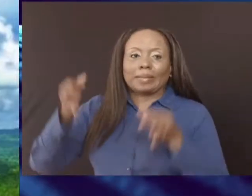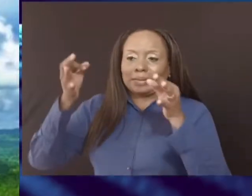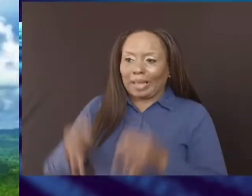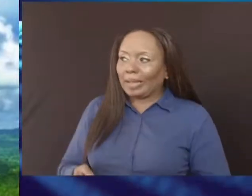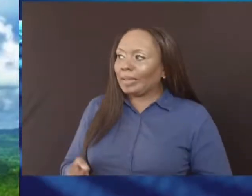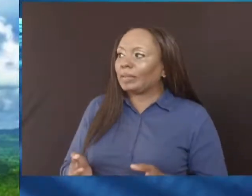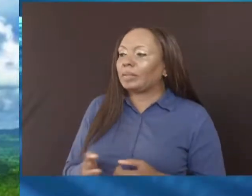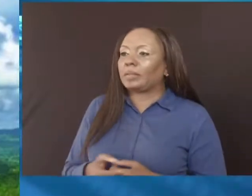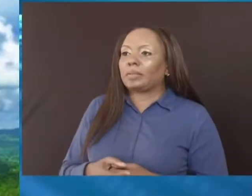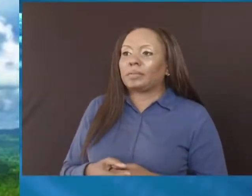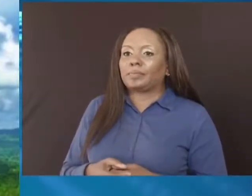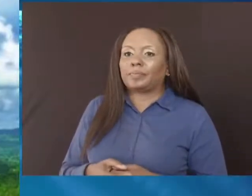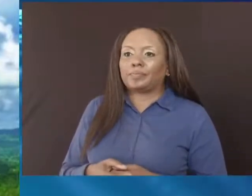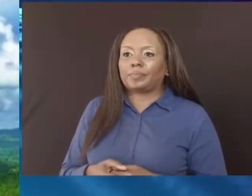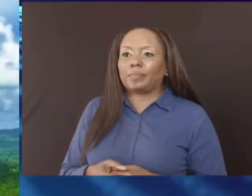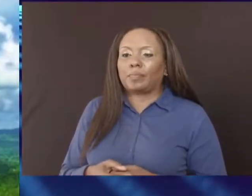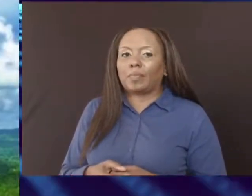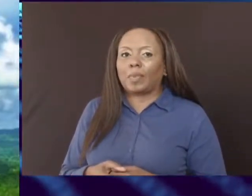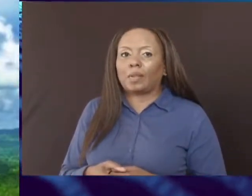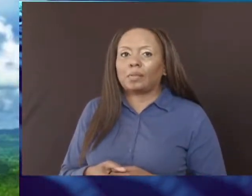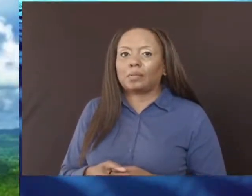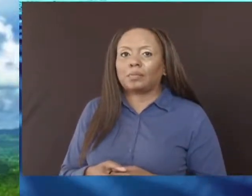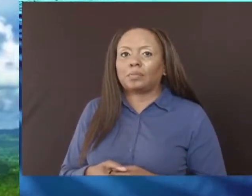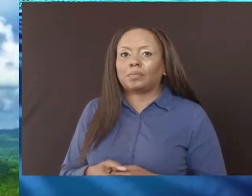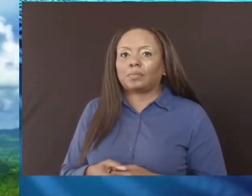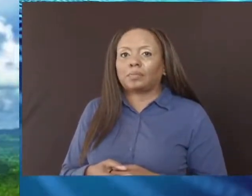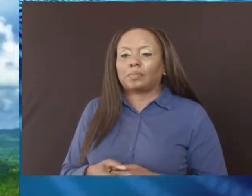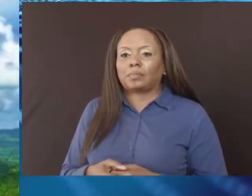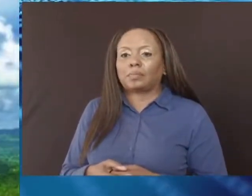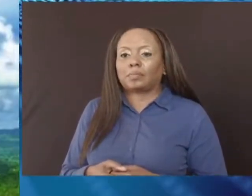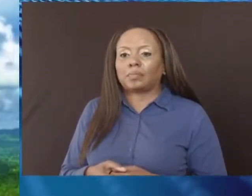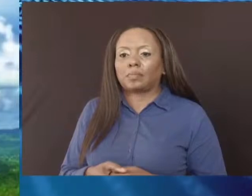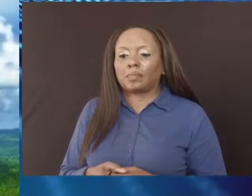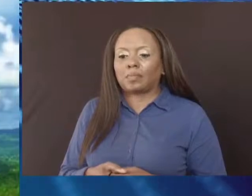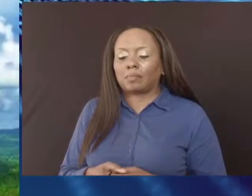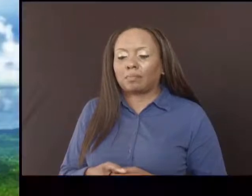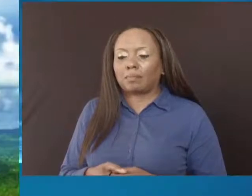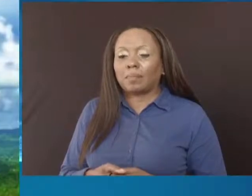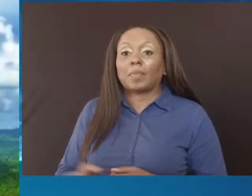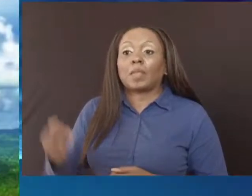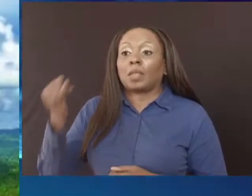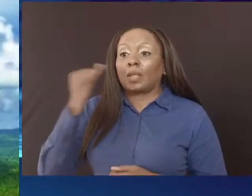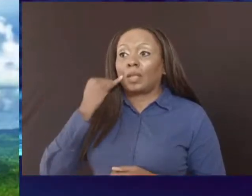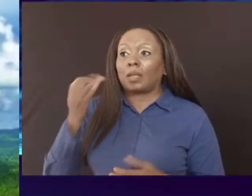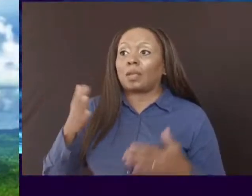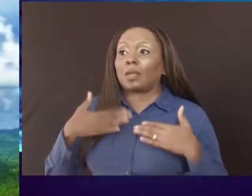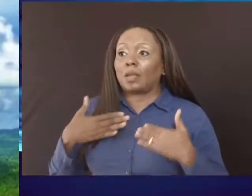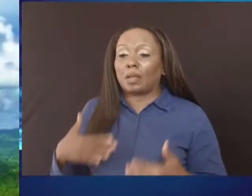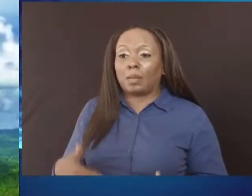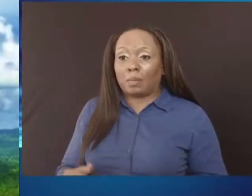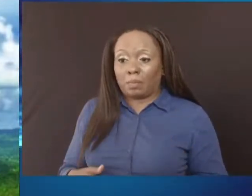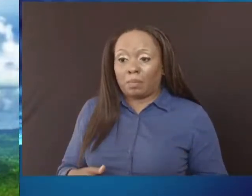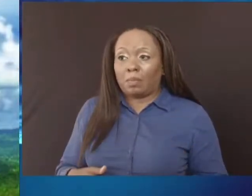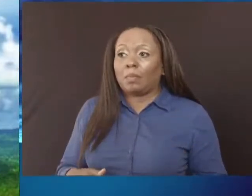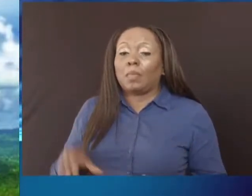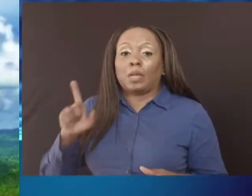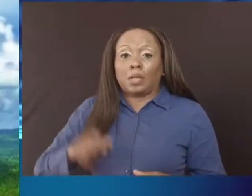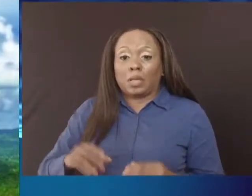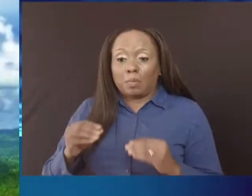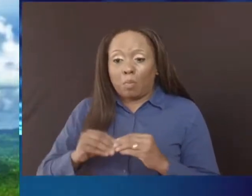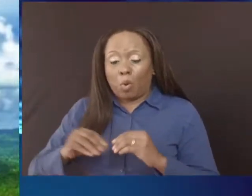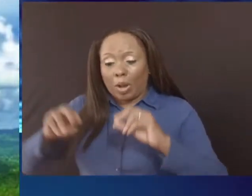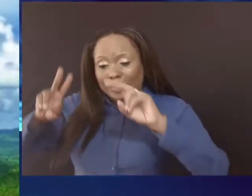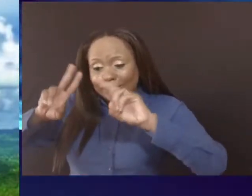of, based upon the result of the swab, if it is that body goes for post-mortem, if that